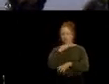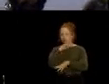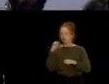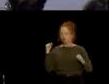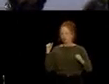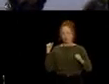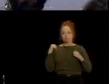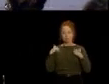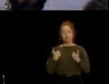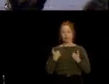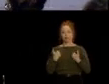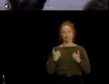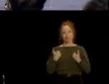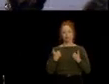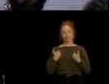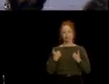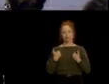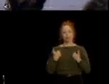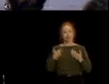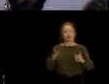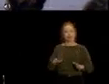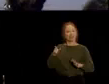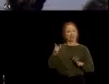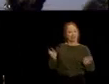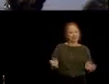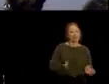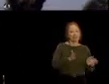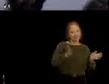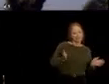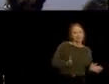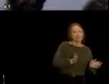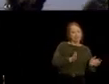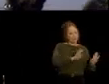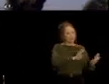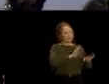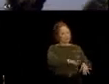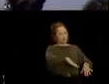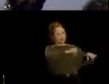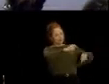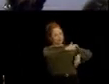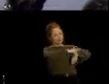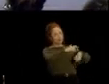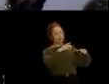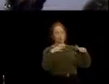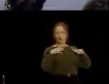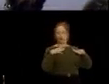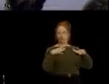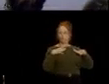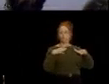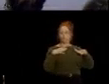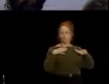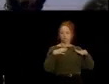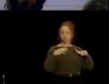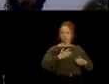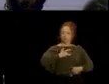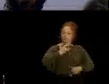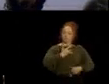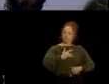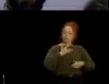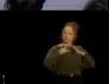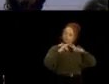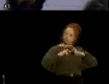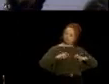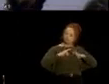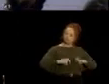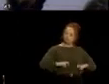really tired. And I allow them to encourage me to take some days off and to just sit with my feelings. And that